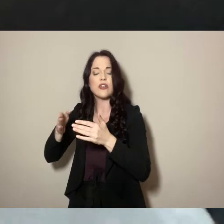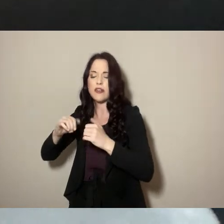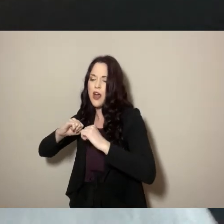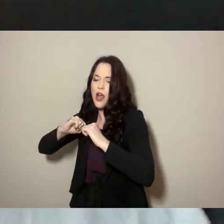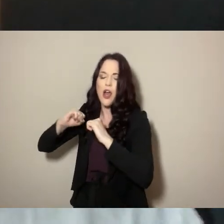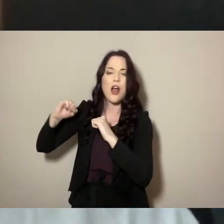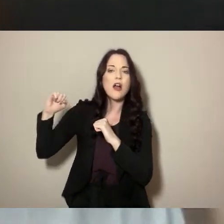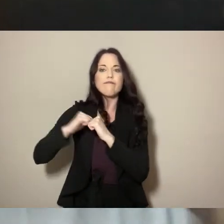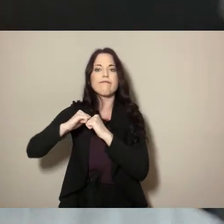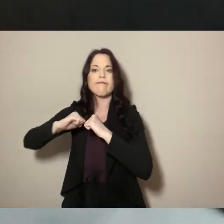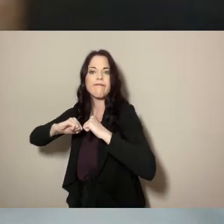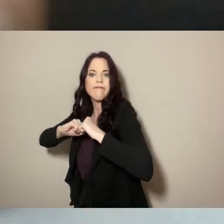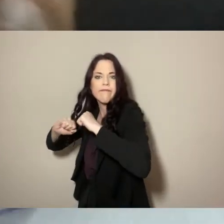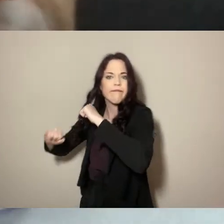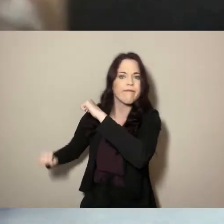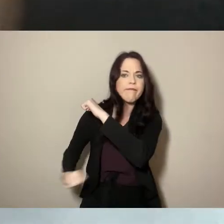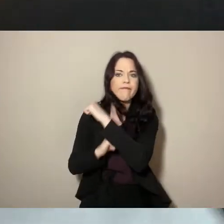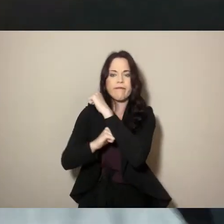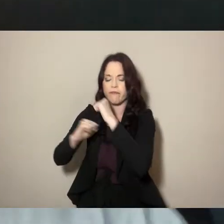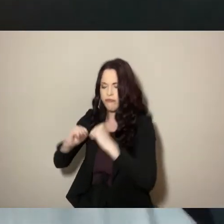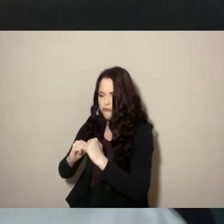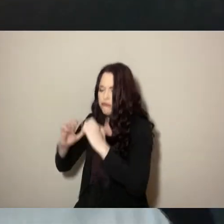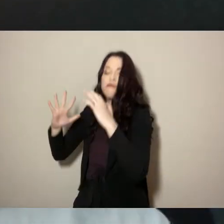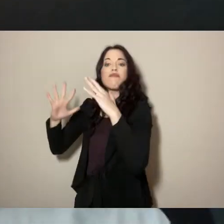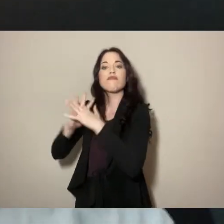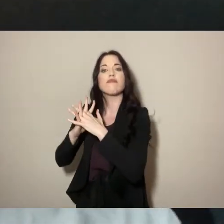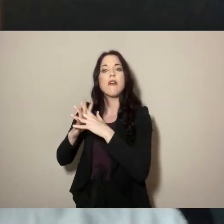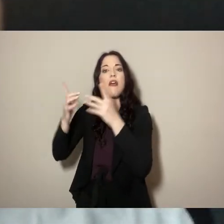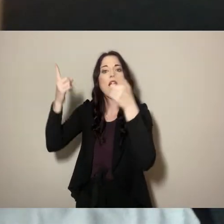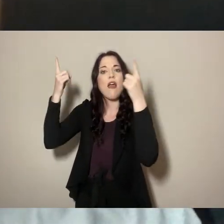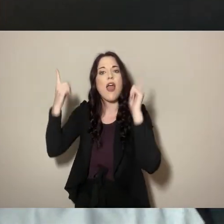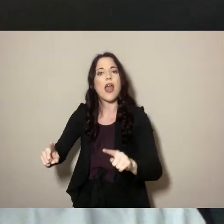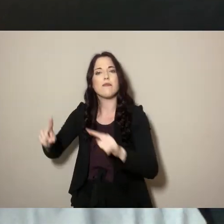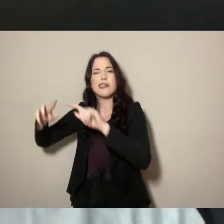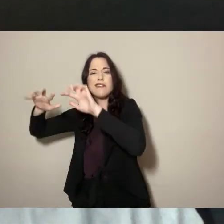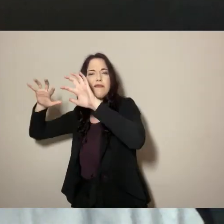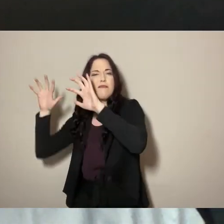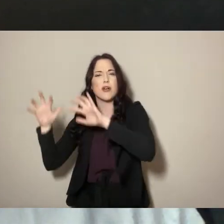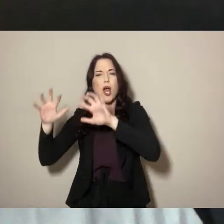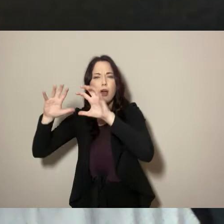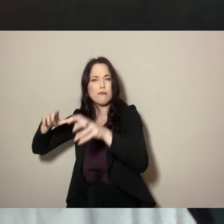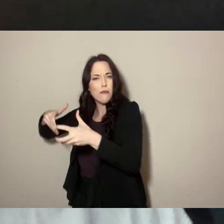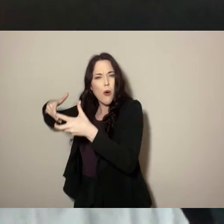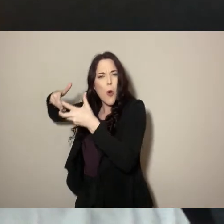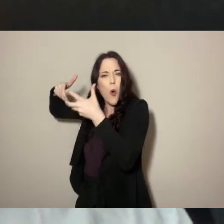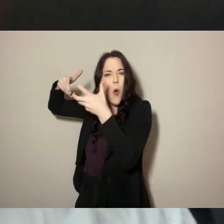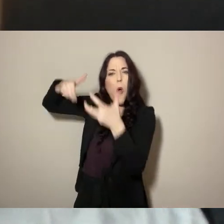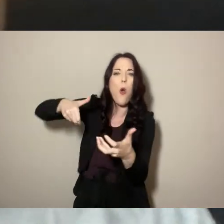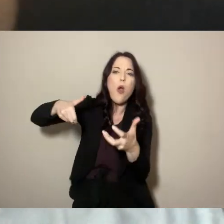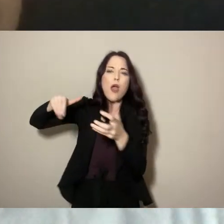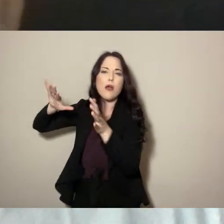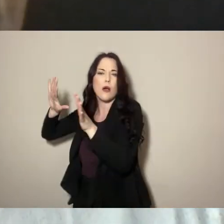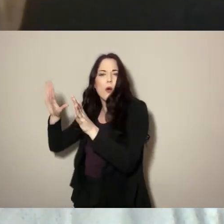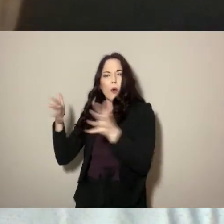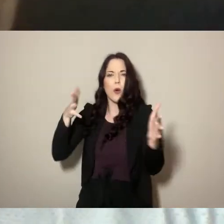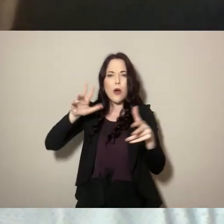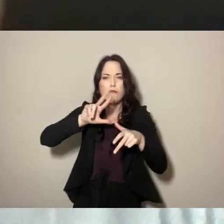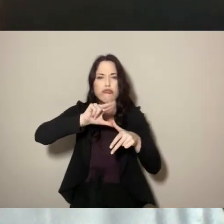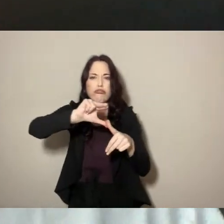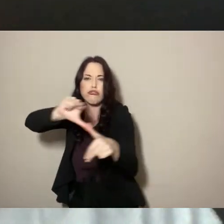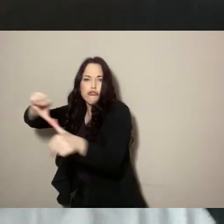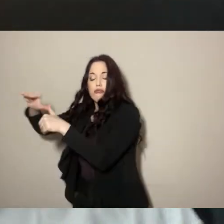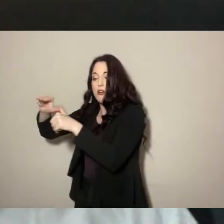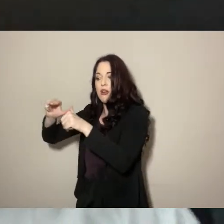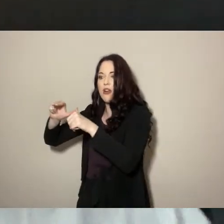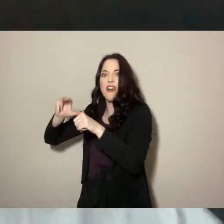torrents came and the winds blew and buffeted the house. it didn't collapse because